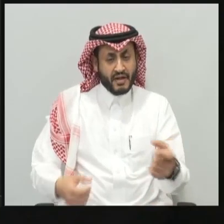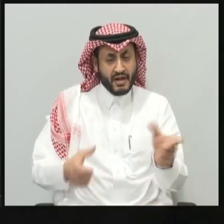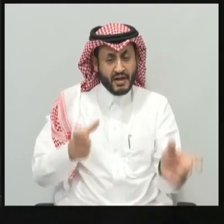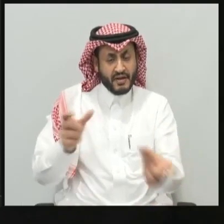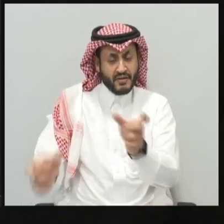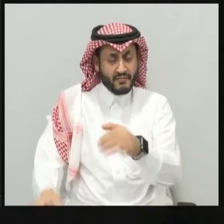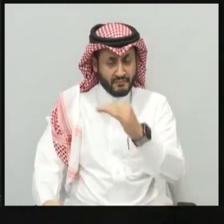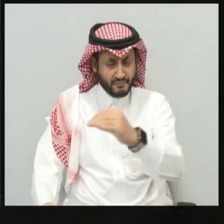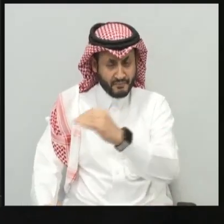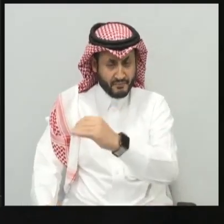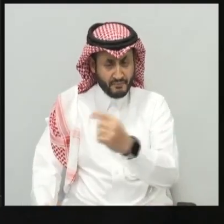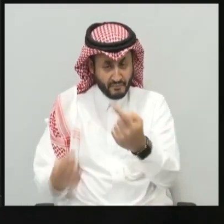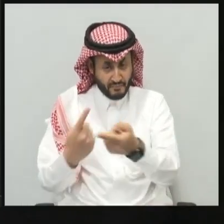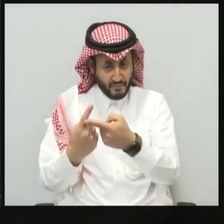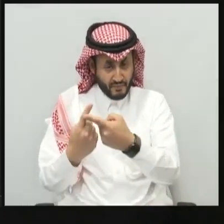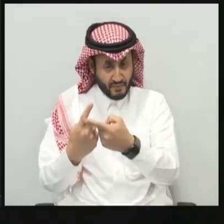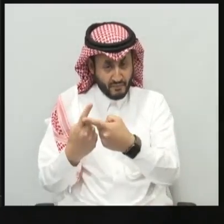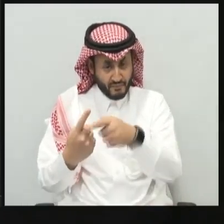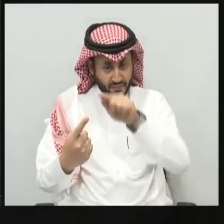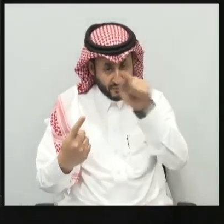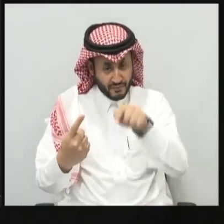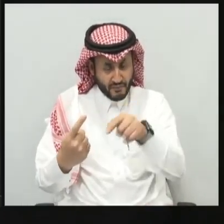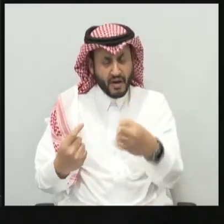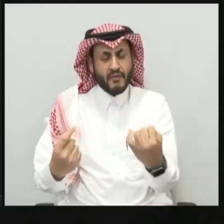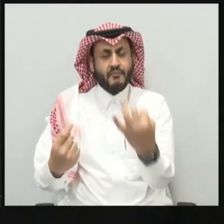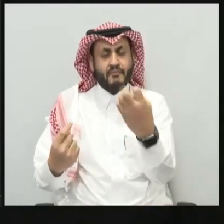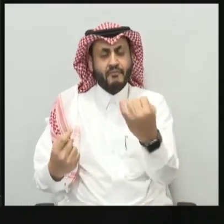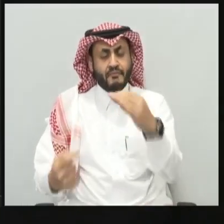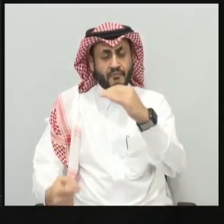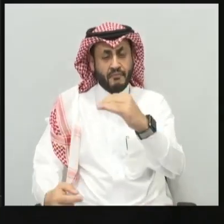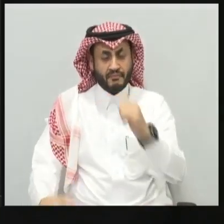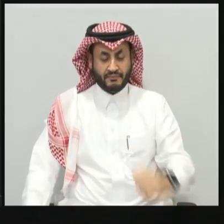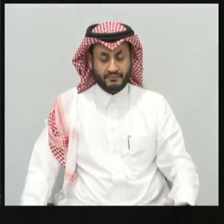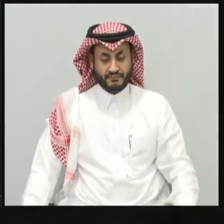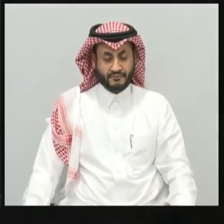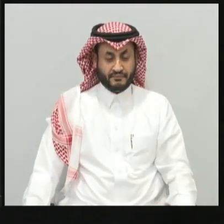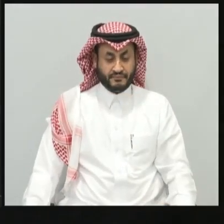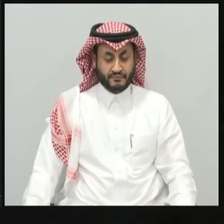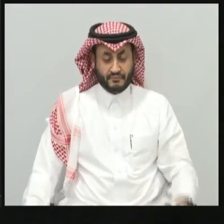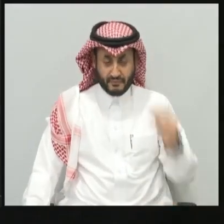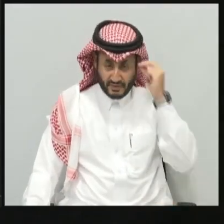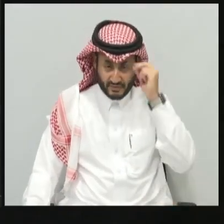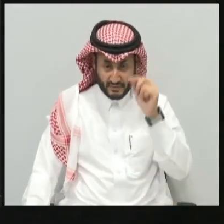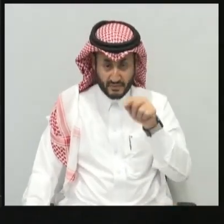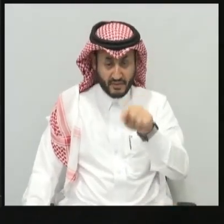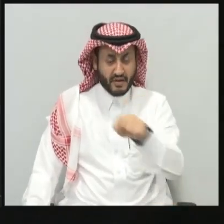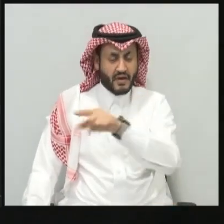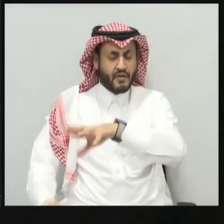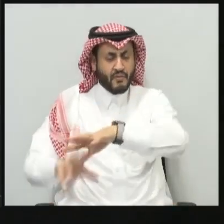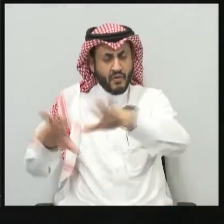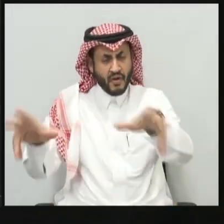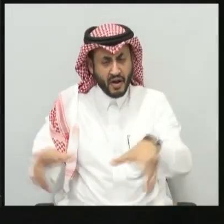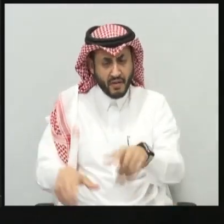answer with one question, with the same question. What do you do? So make sure you ask the people around